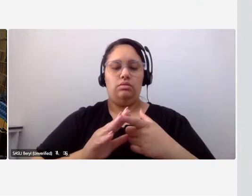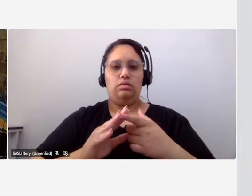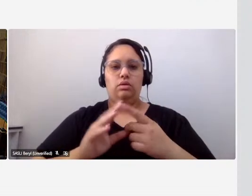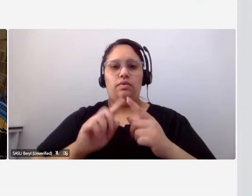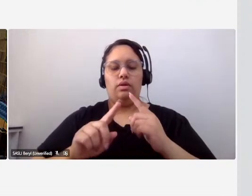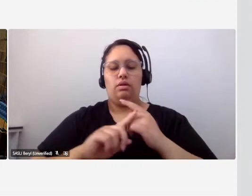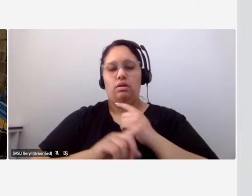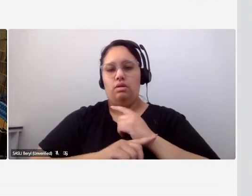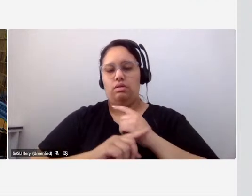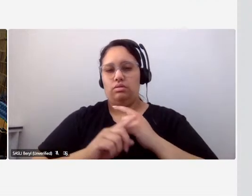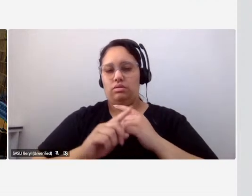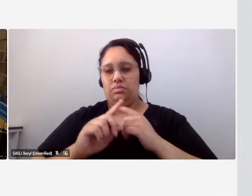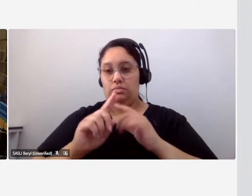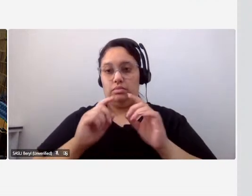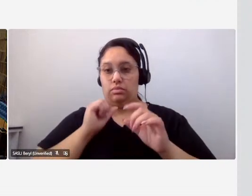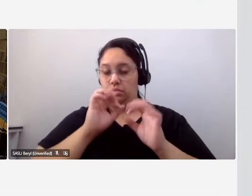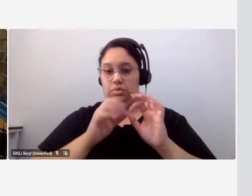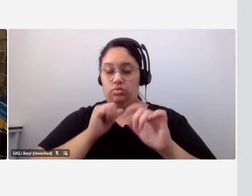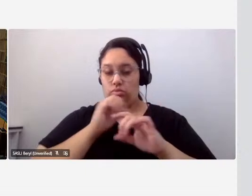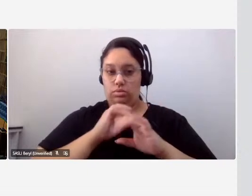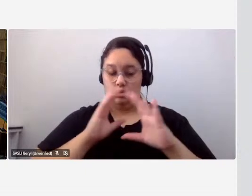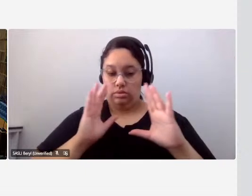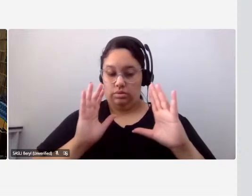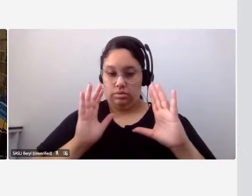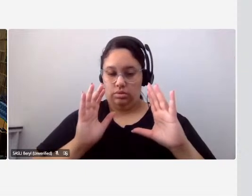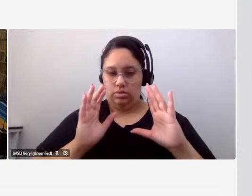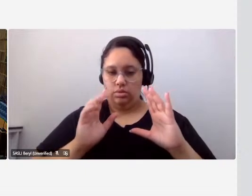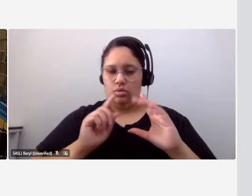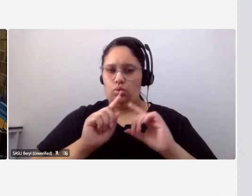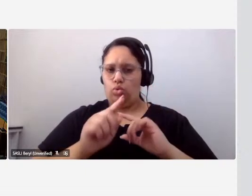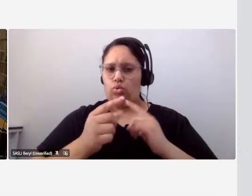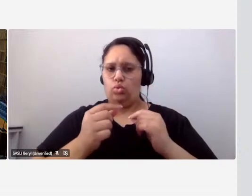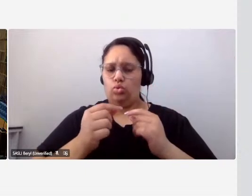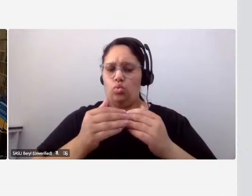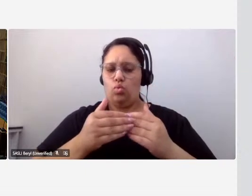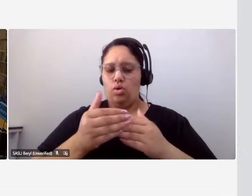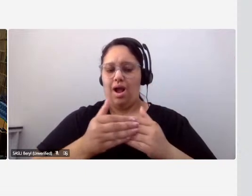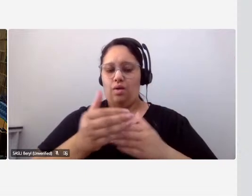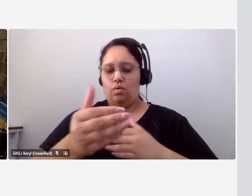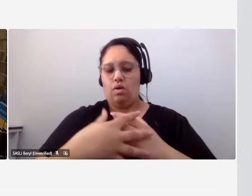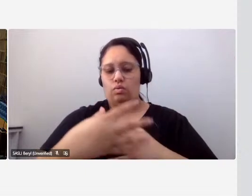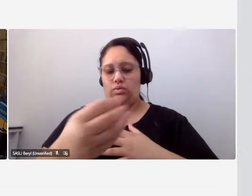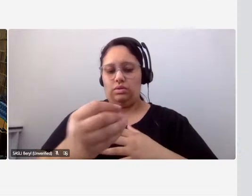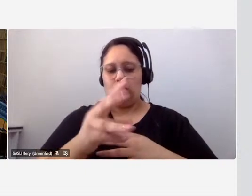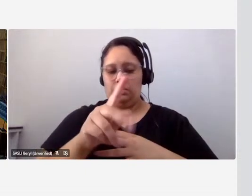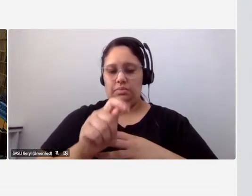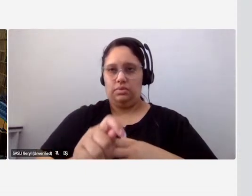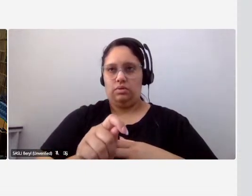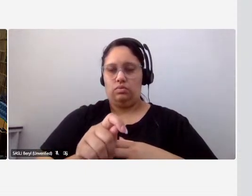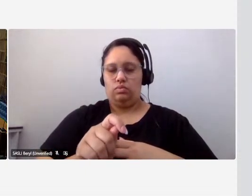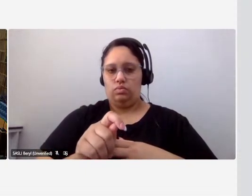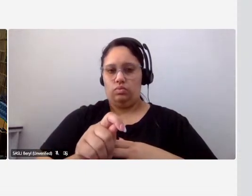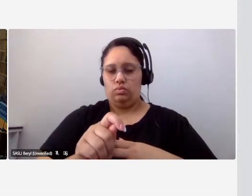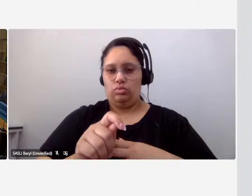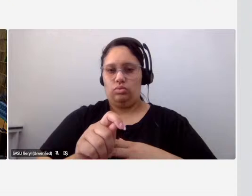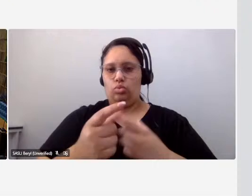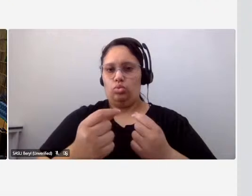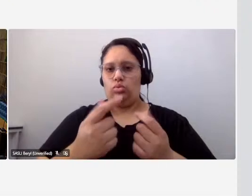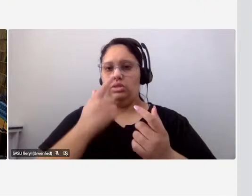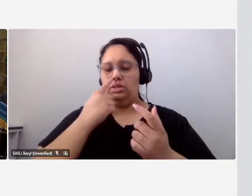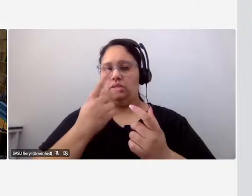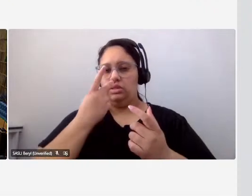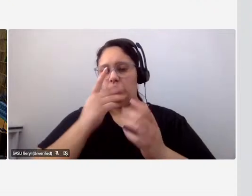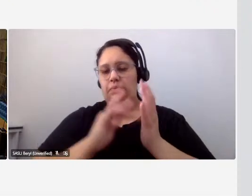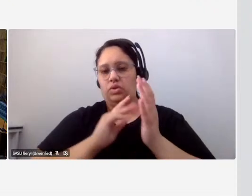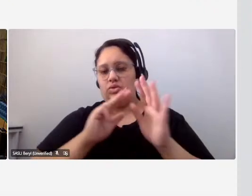question. What work have you done beyond Cape Town? Because if you look at page 19